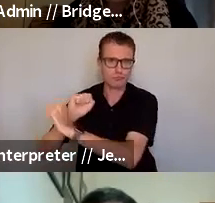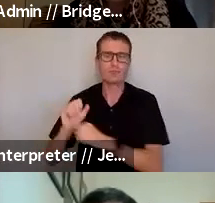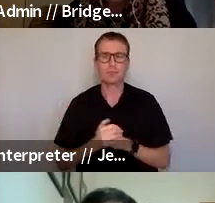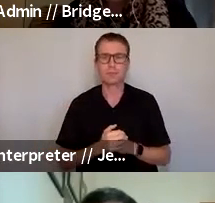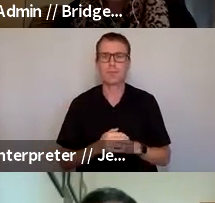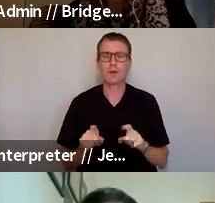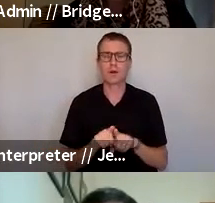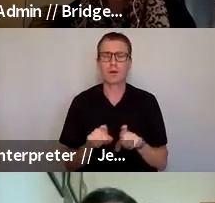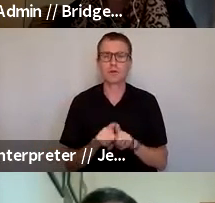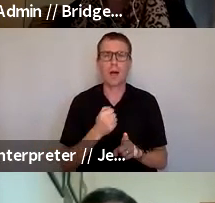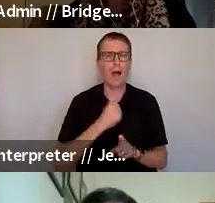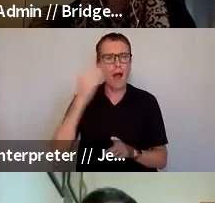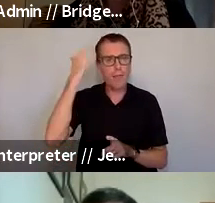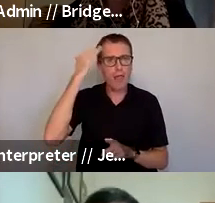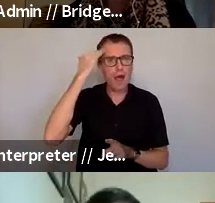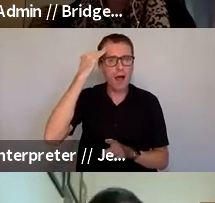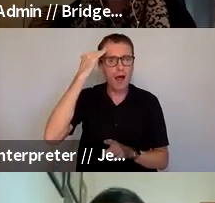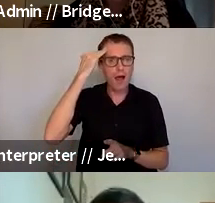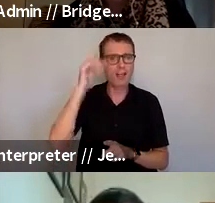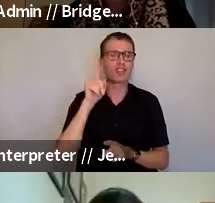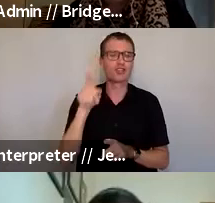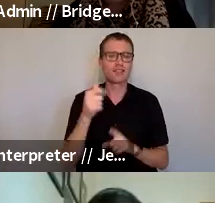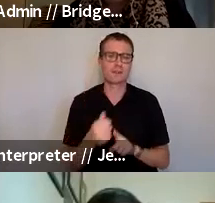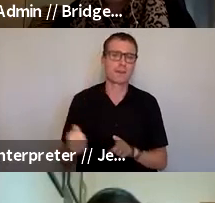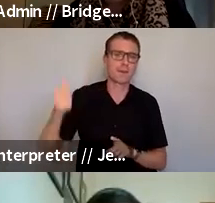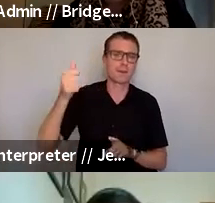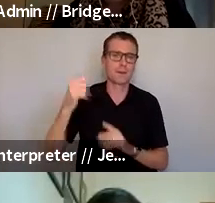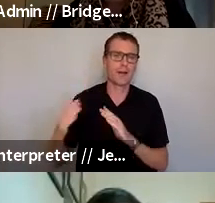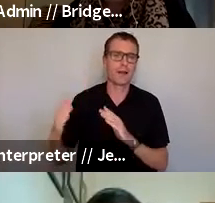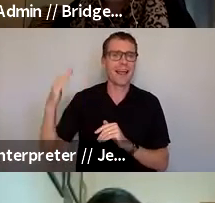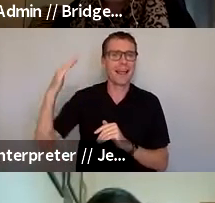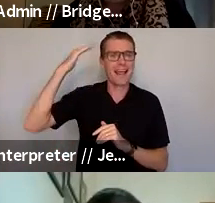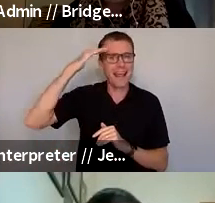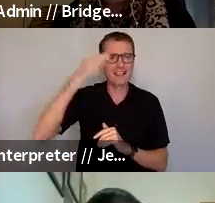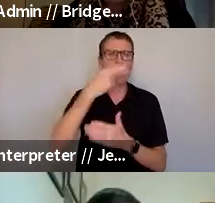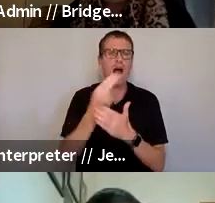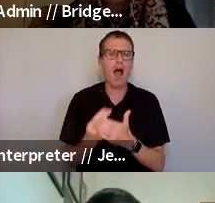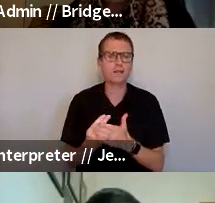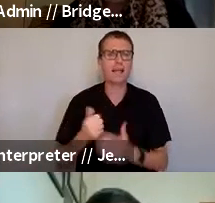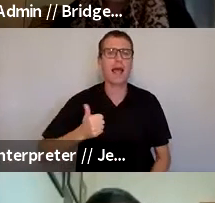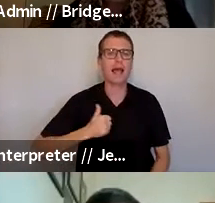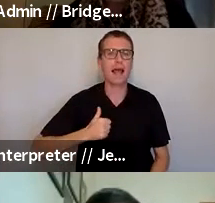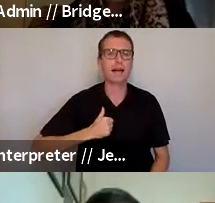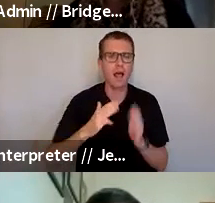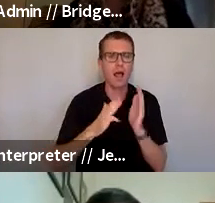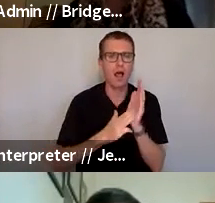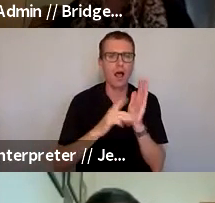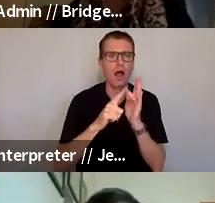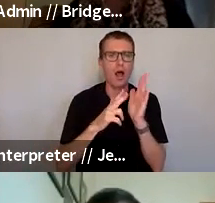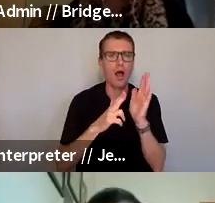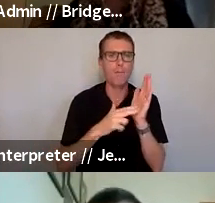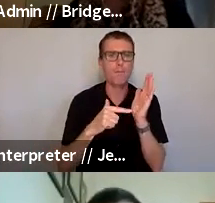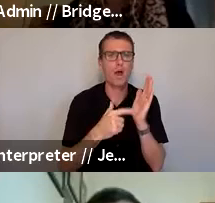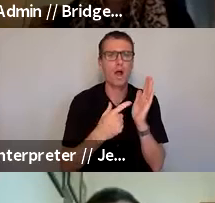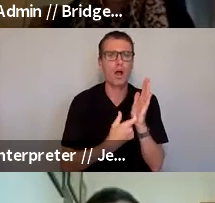is also head of art at Montreal College, I've had to accommodate her needs as well, because she